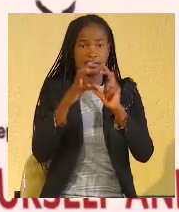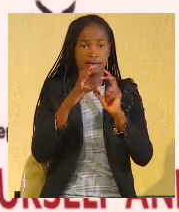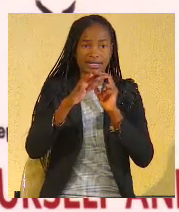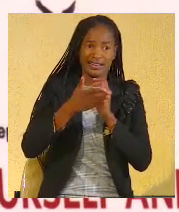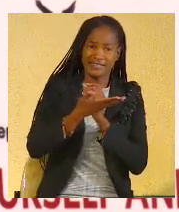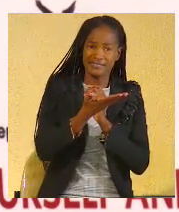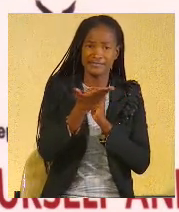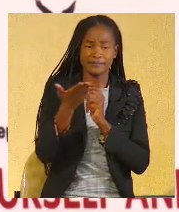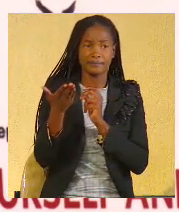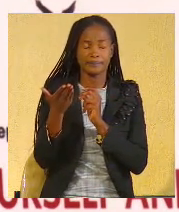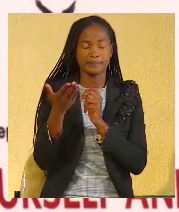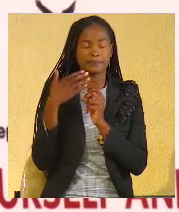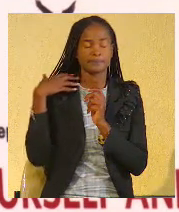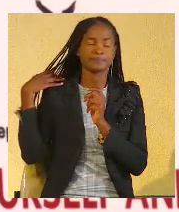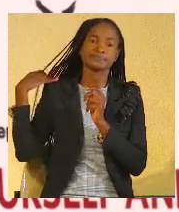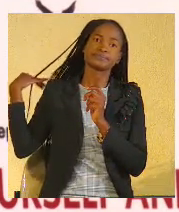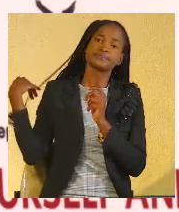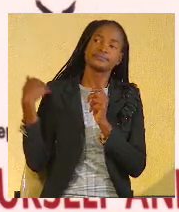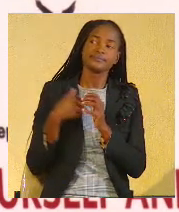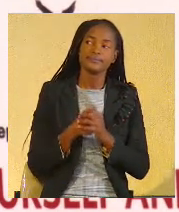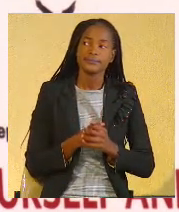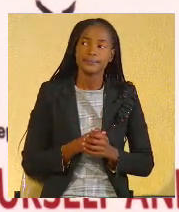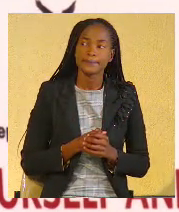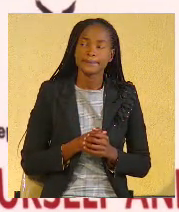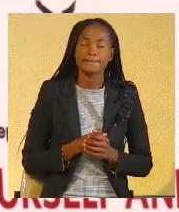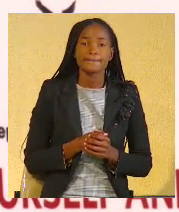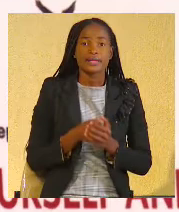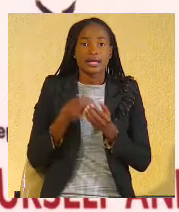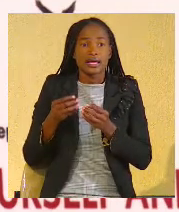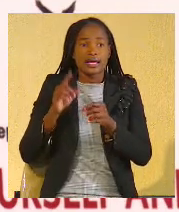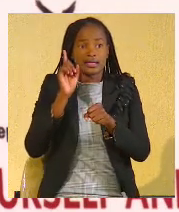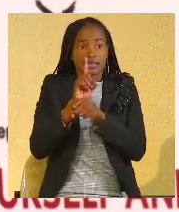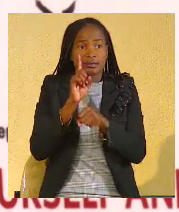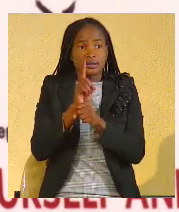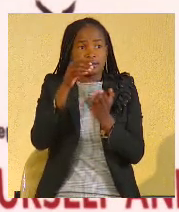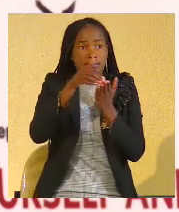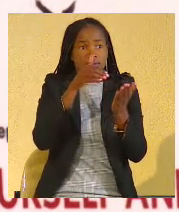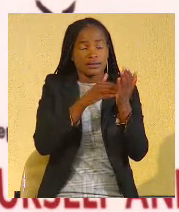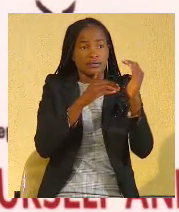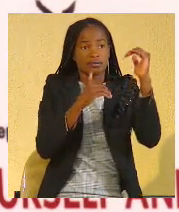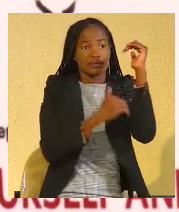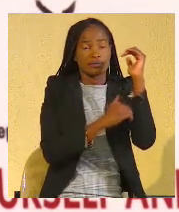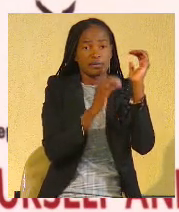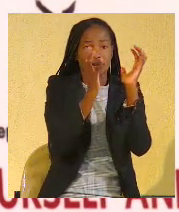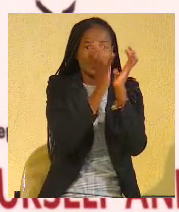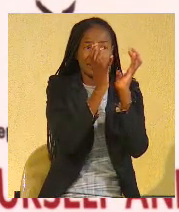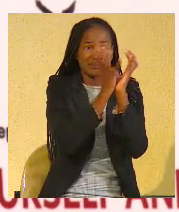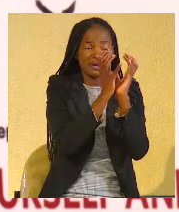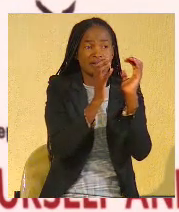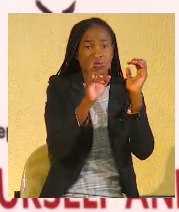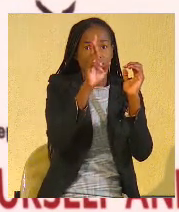should be channeled through respective regional councils for ease